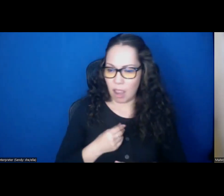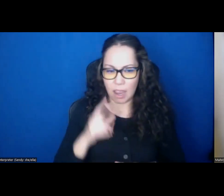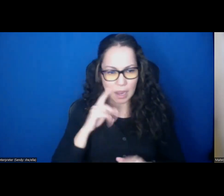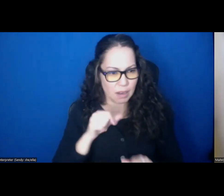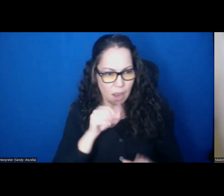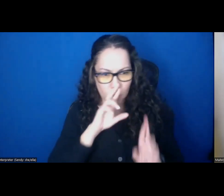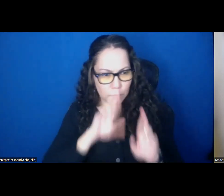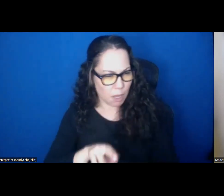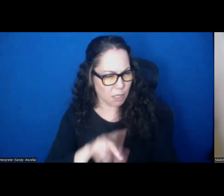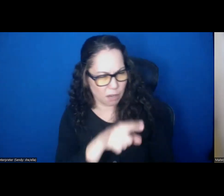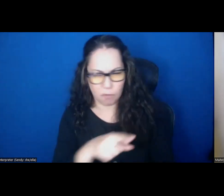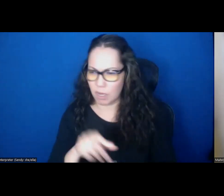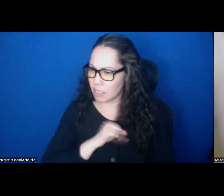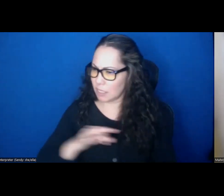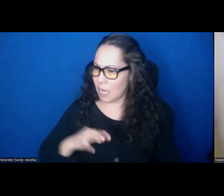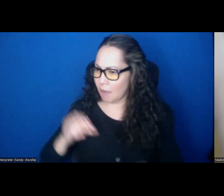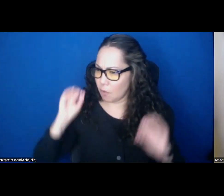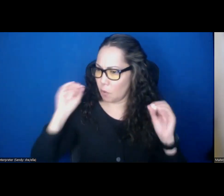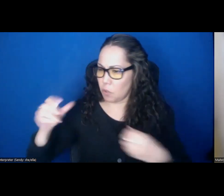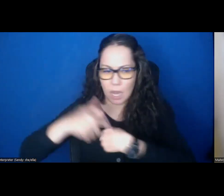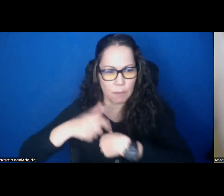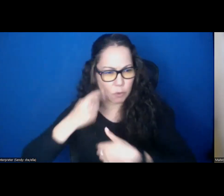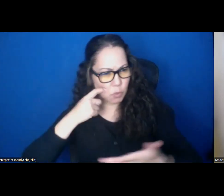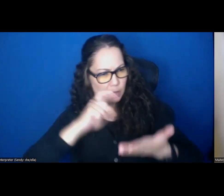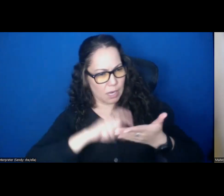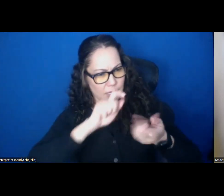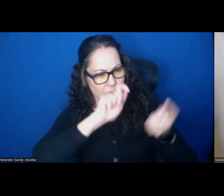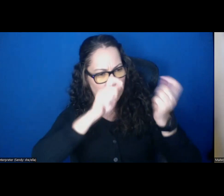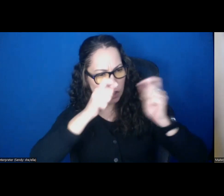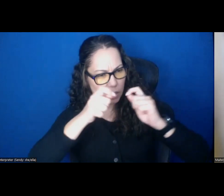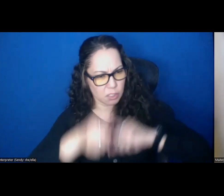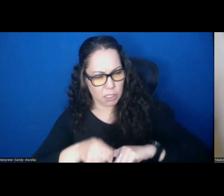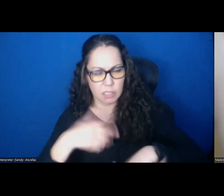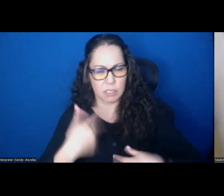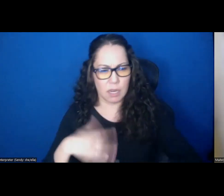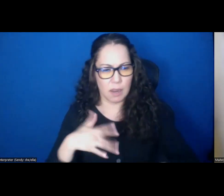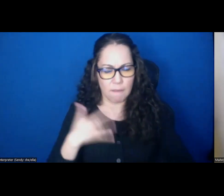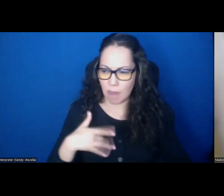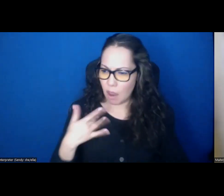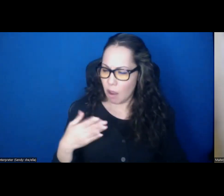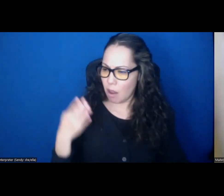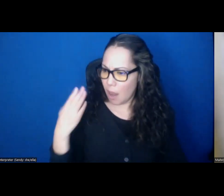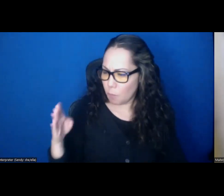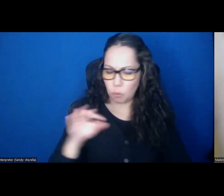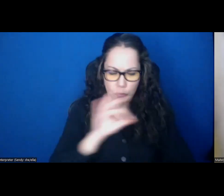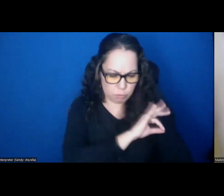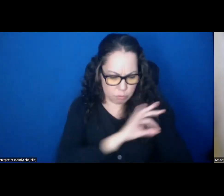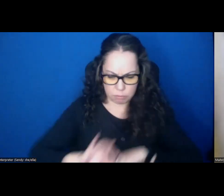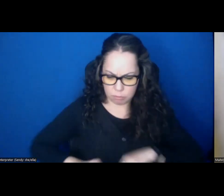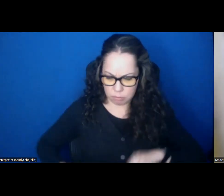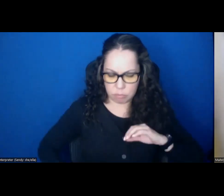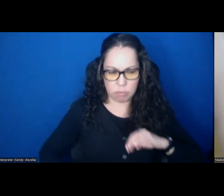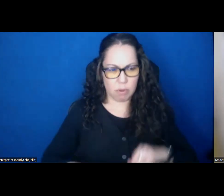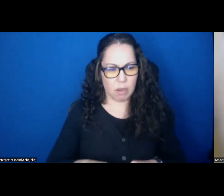didn't seem to have the time to recognize these changes, nor bruises, rashes, visibly poor hygiene,